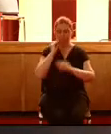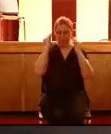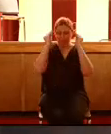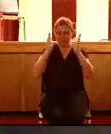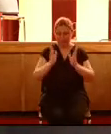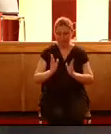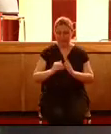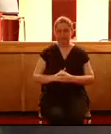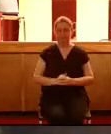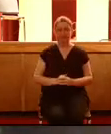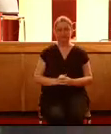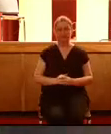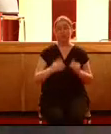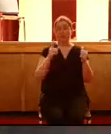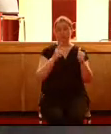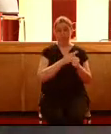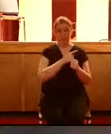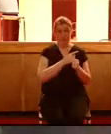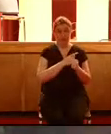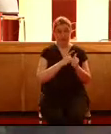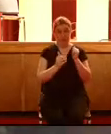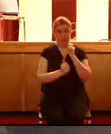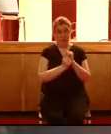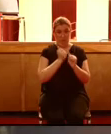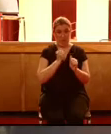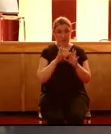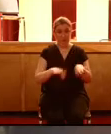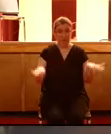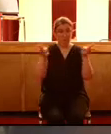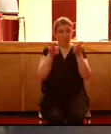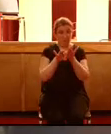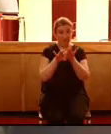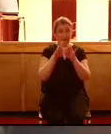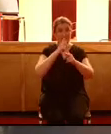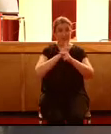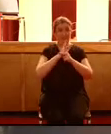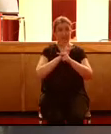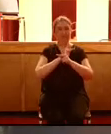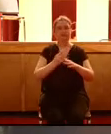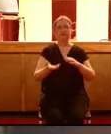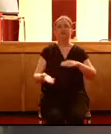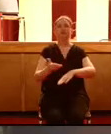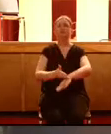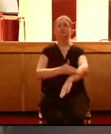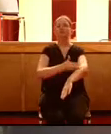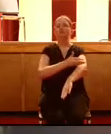Well, first, I think probably the most important thing about keeping veteran teachers is improving the morale.